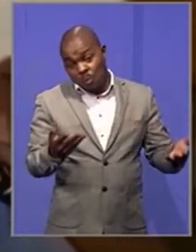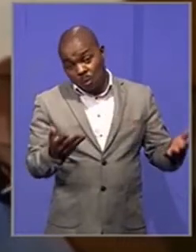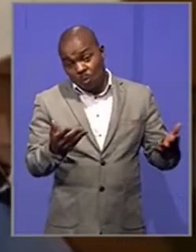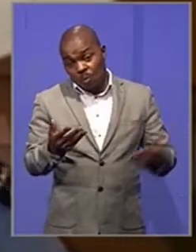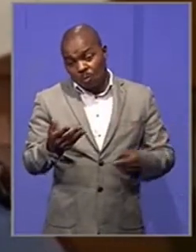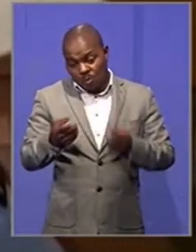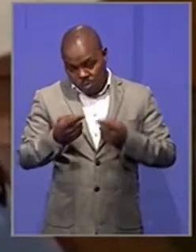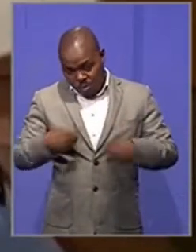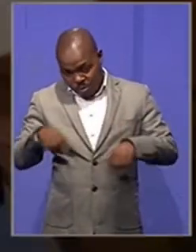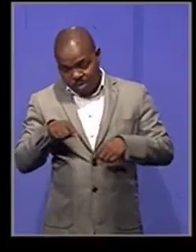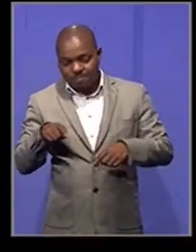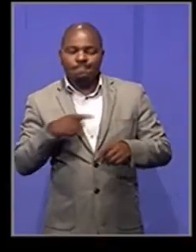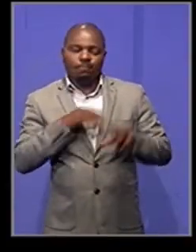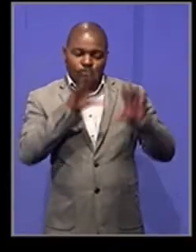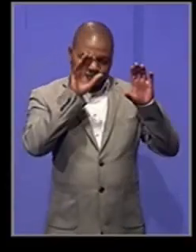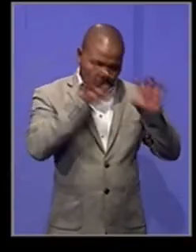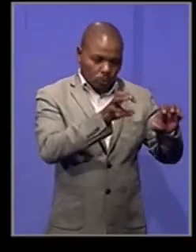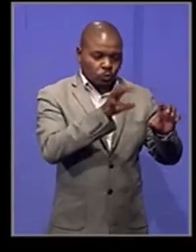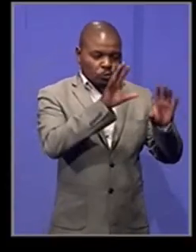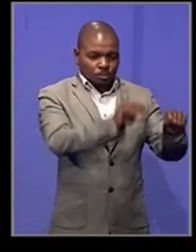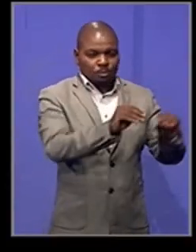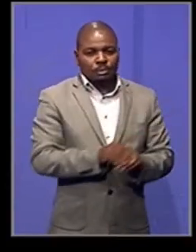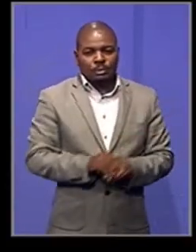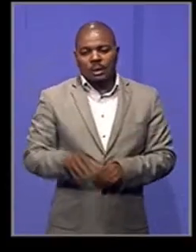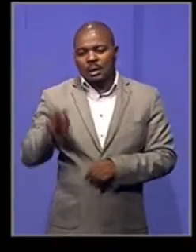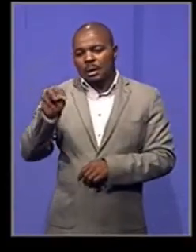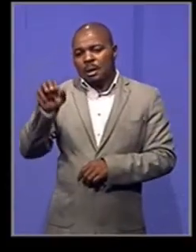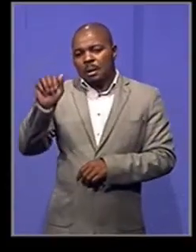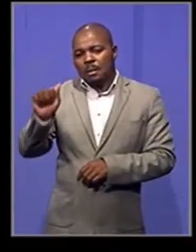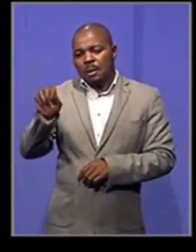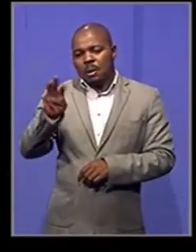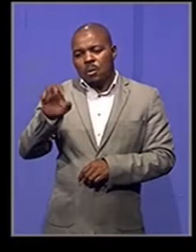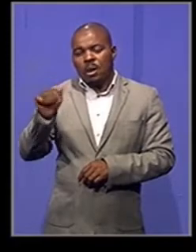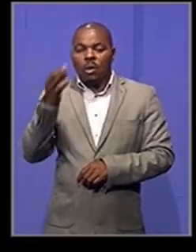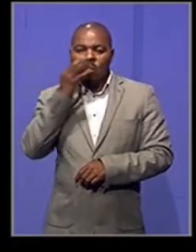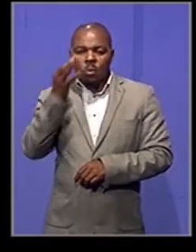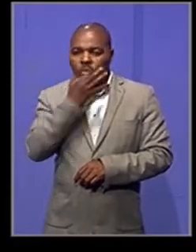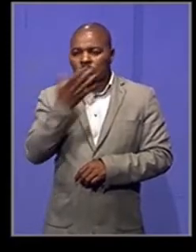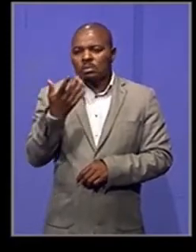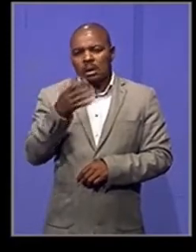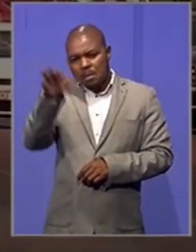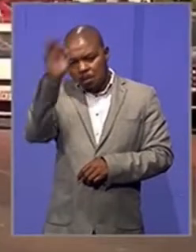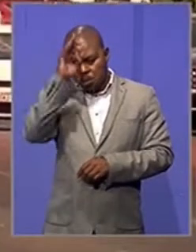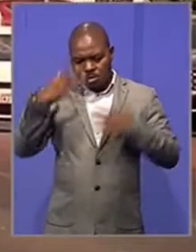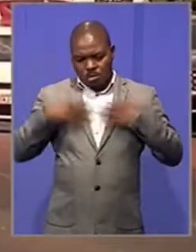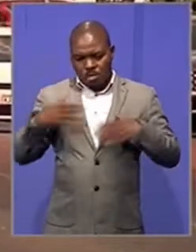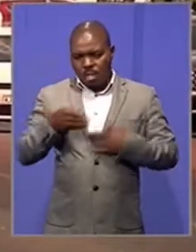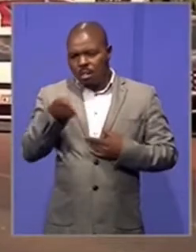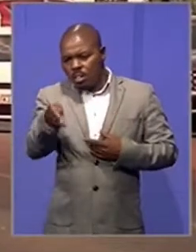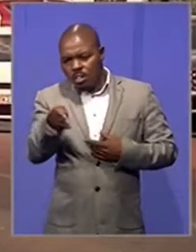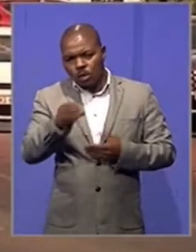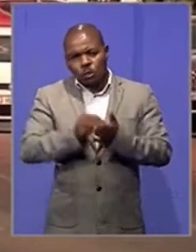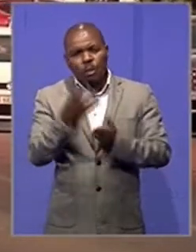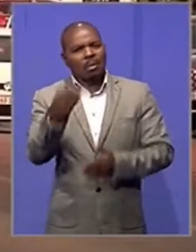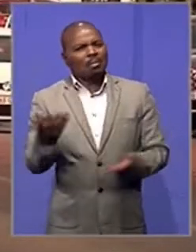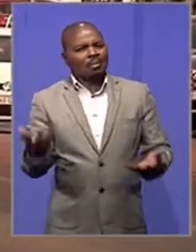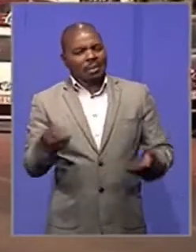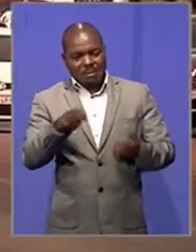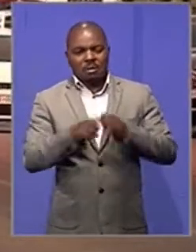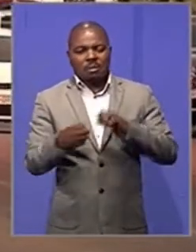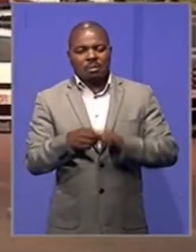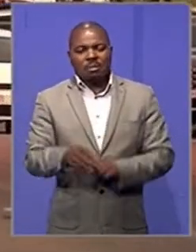we force them to stop. Mawela o supile tlhoba boroko e le uniform ya sepodisi eo e fitlhetsweng gareng ga tse dingwe. O tlhalositse